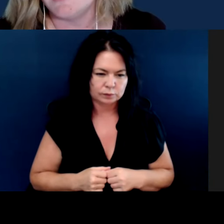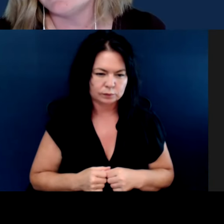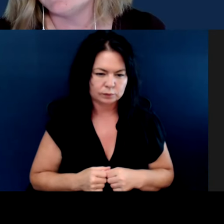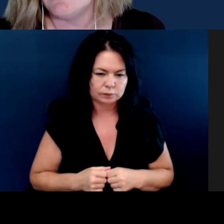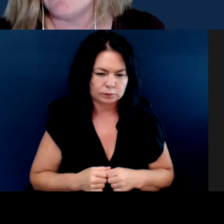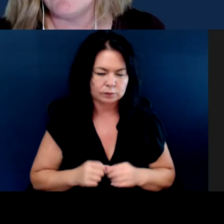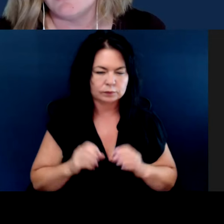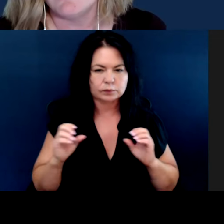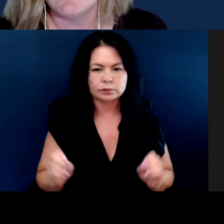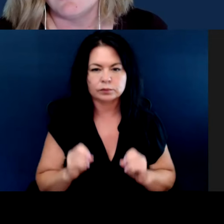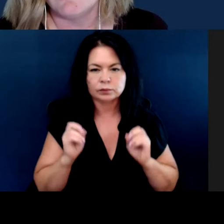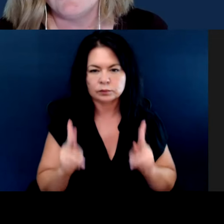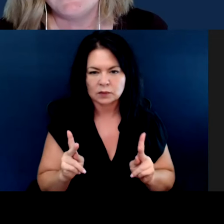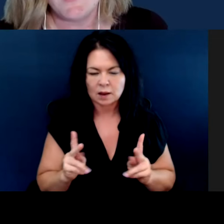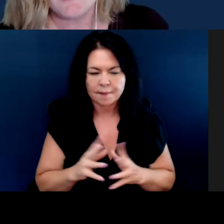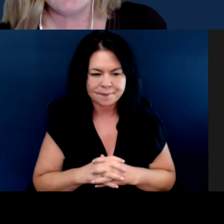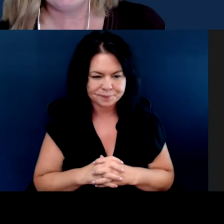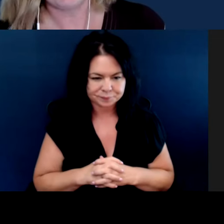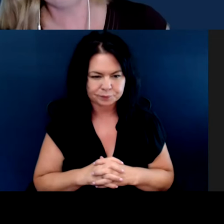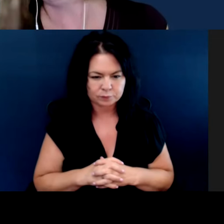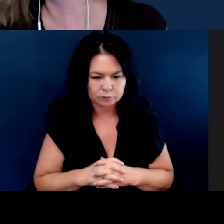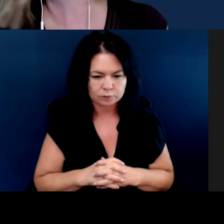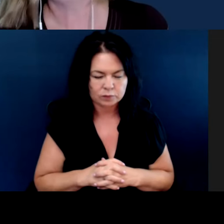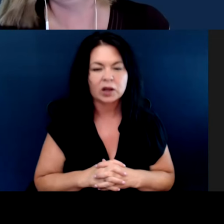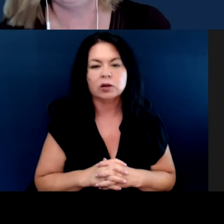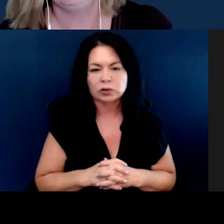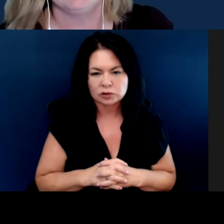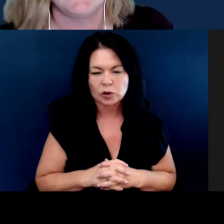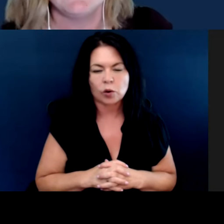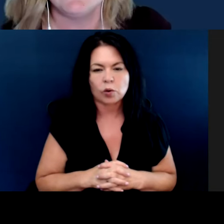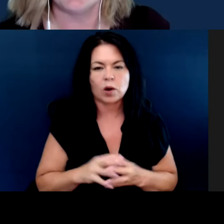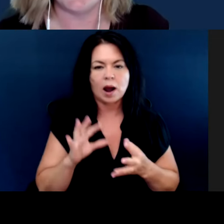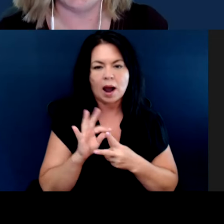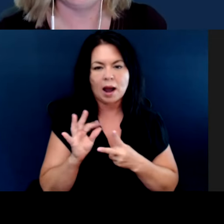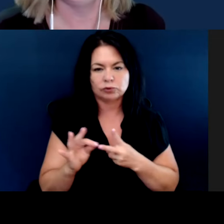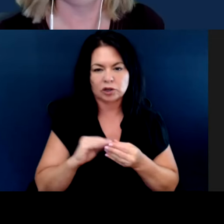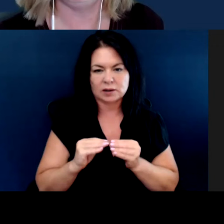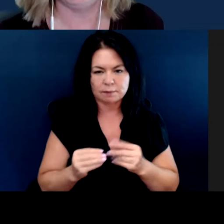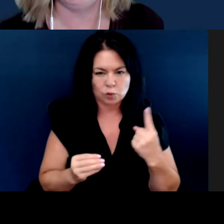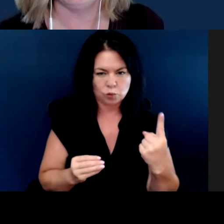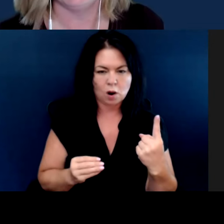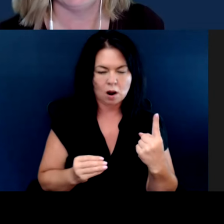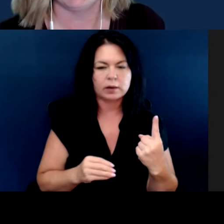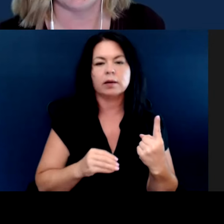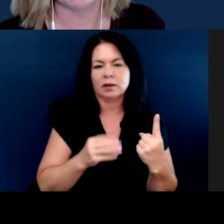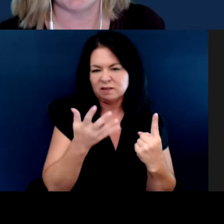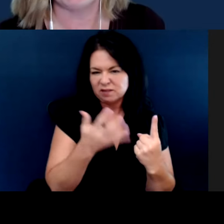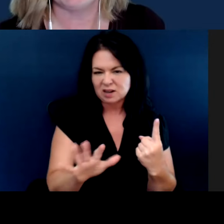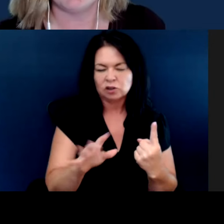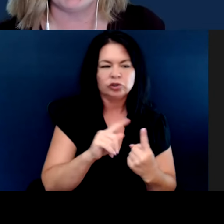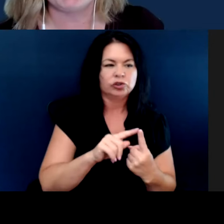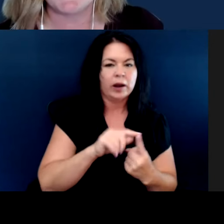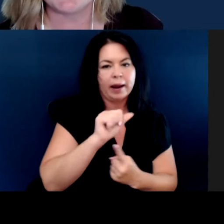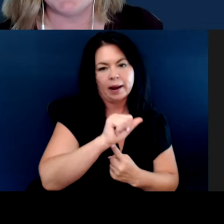All right, so we've covered option 1, right? Your A, your B, your